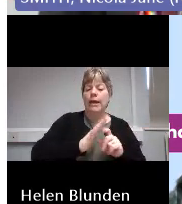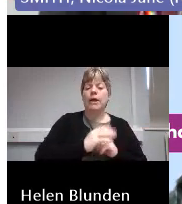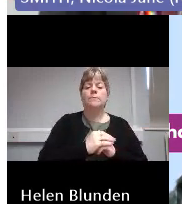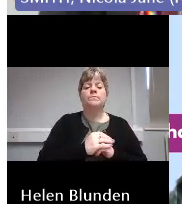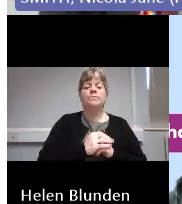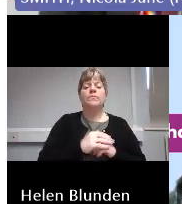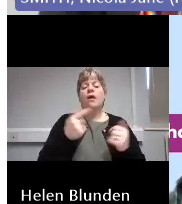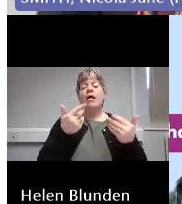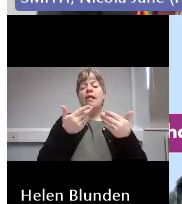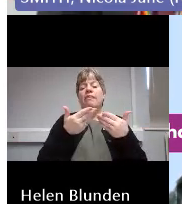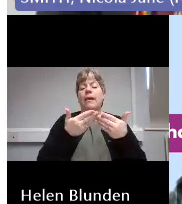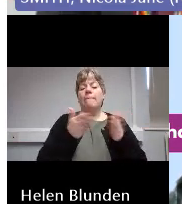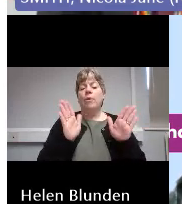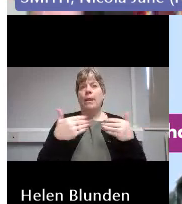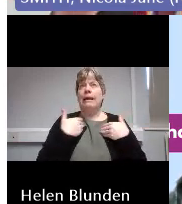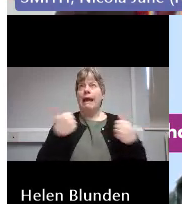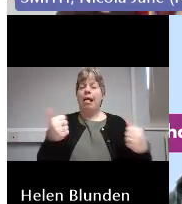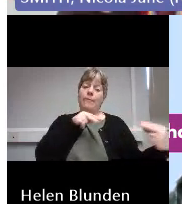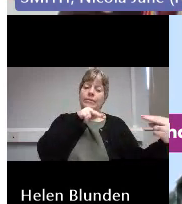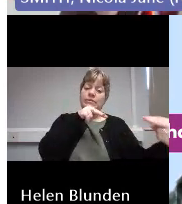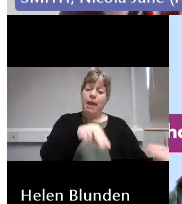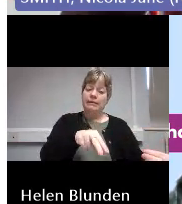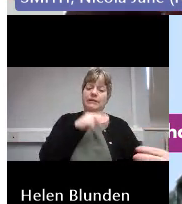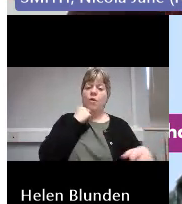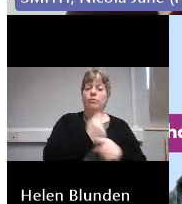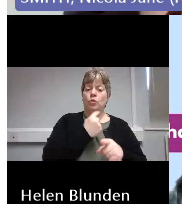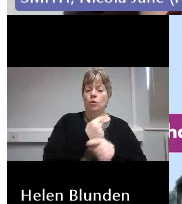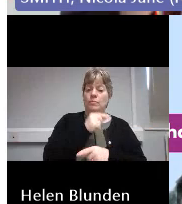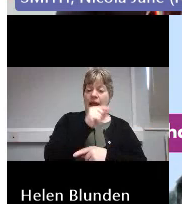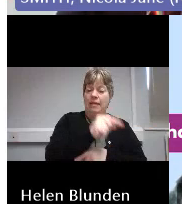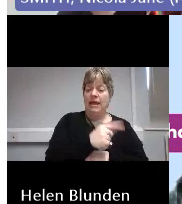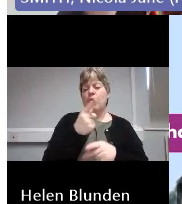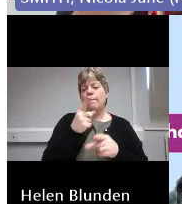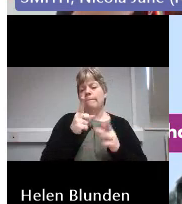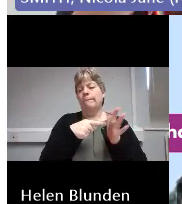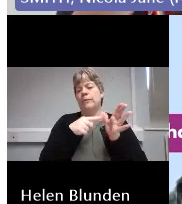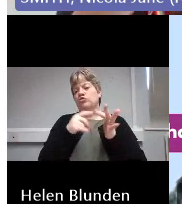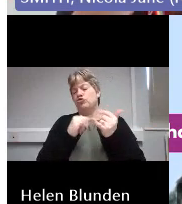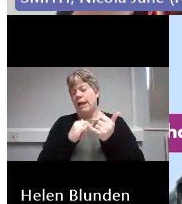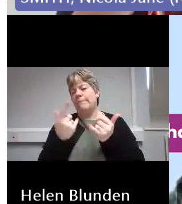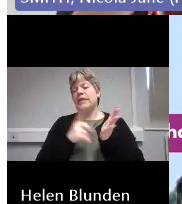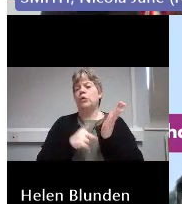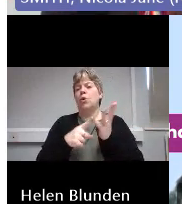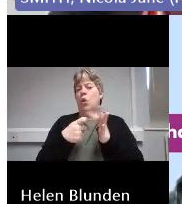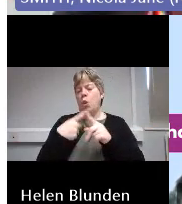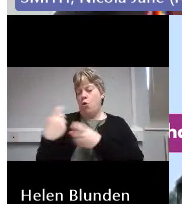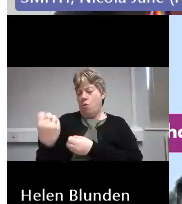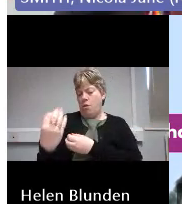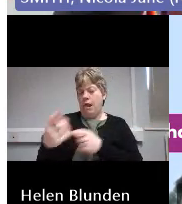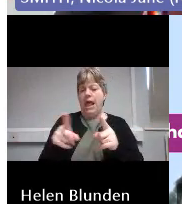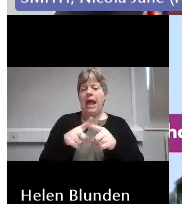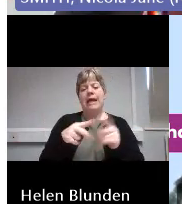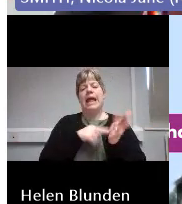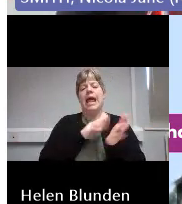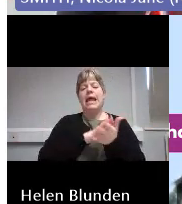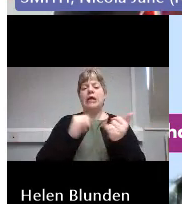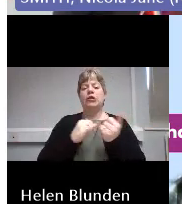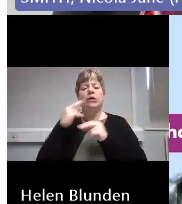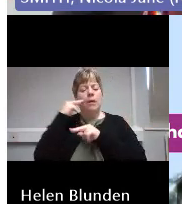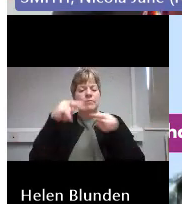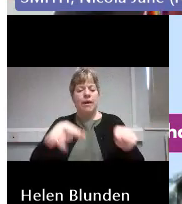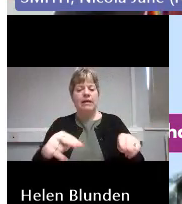The public health perspective will be brought in from James and Luke, and an NHS perspective